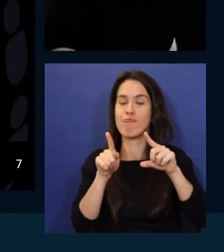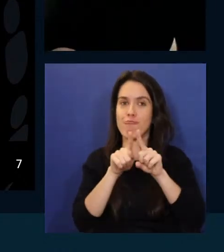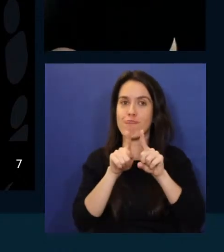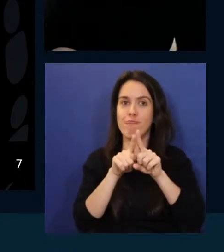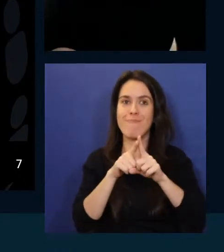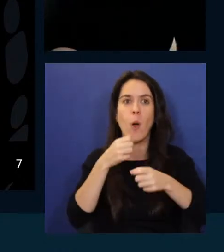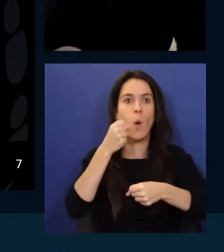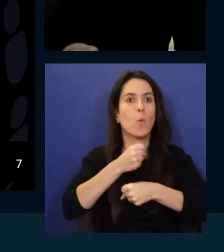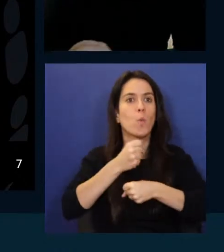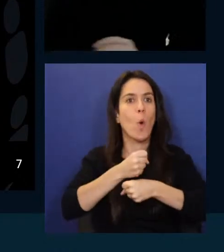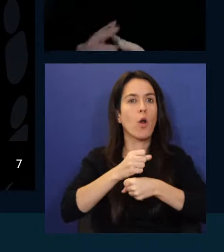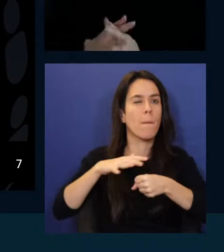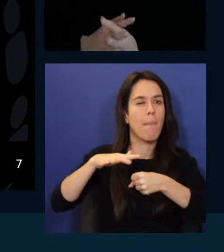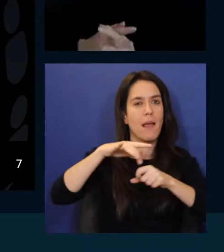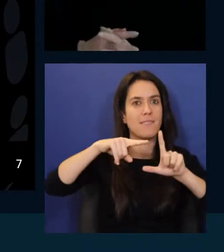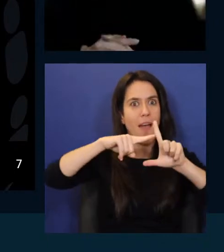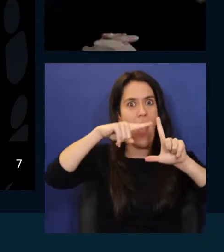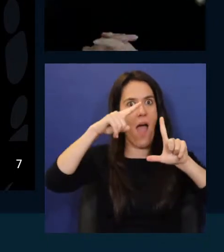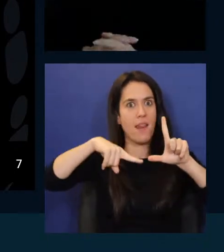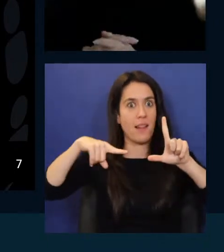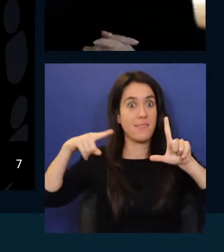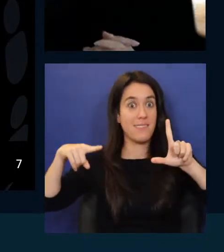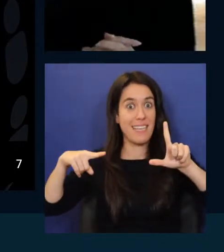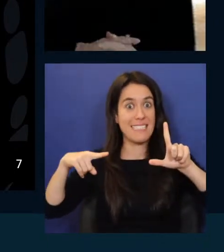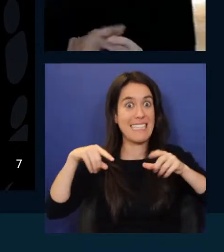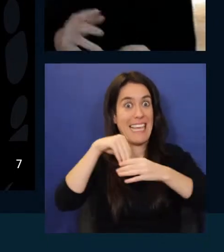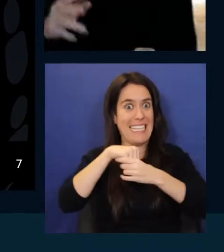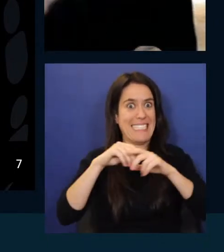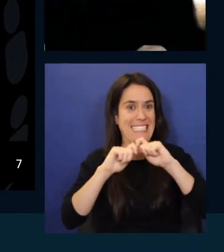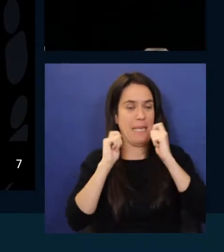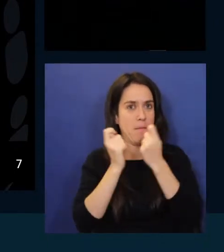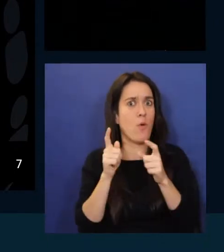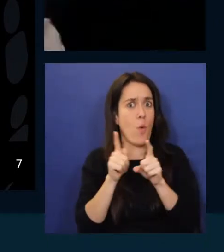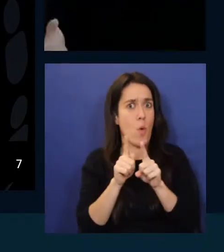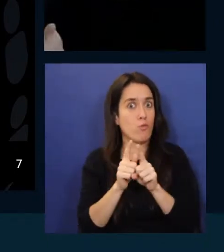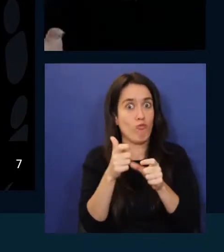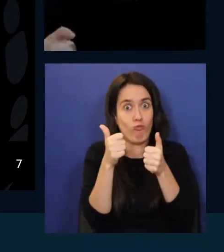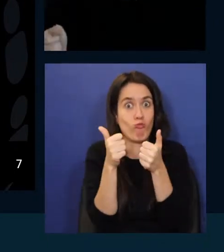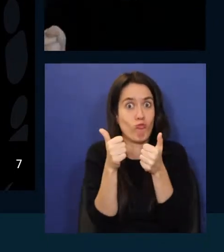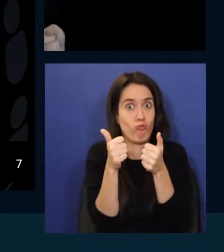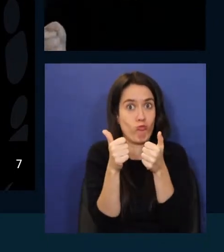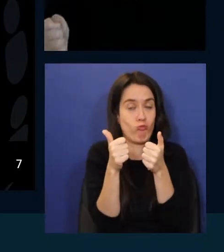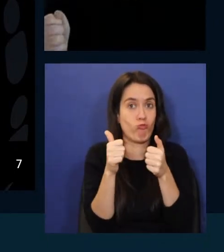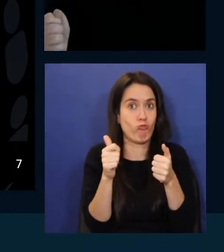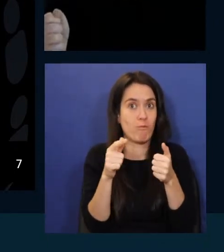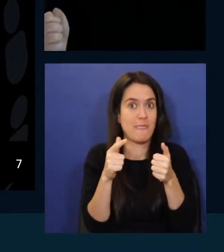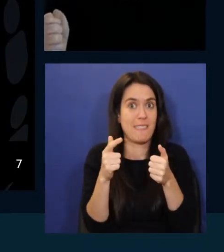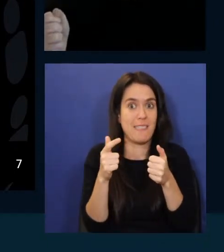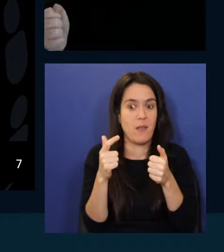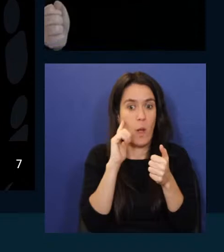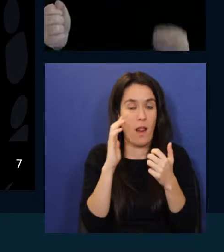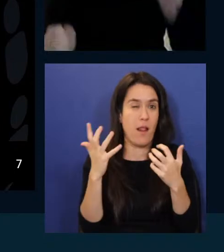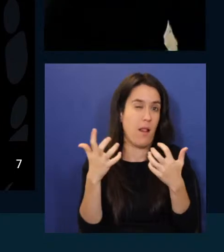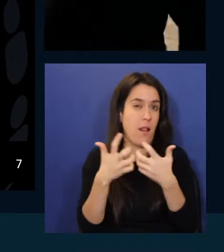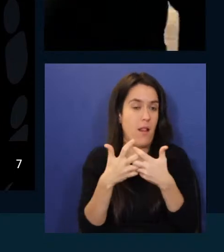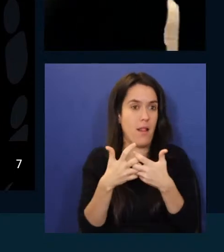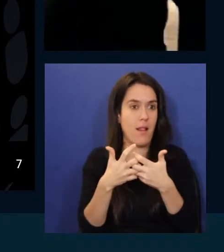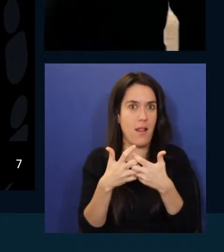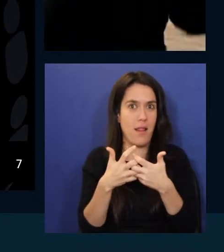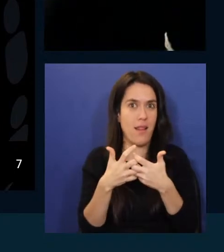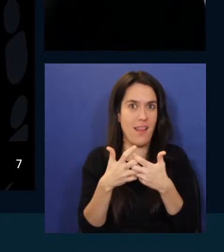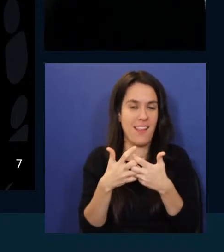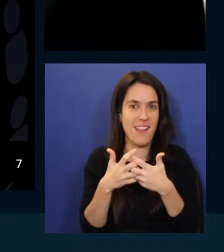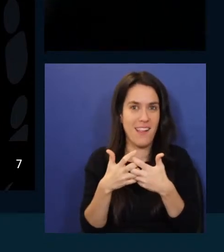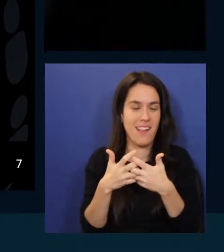And Workplace Analytics is coming, not coming to Microsoft Teams, that's maybe a little bit wrong